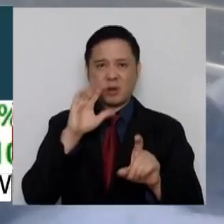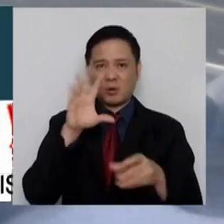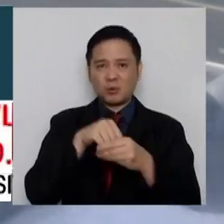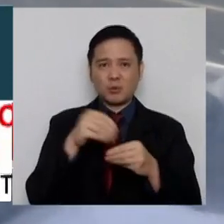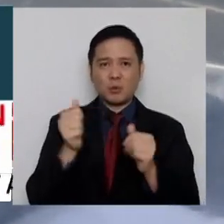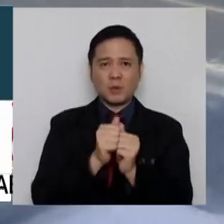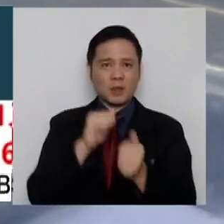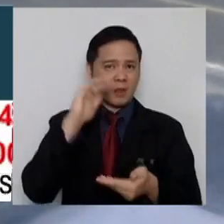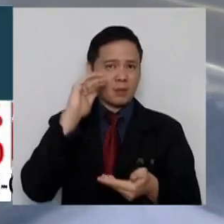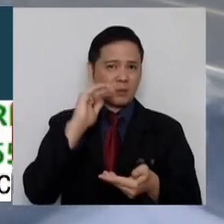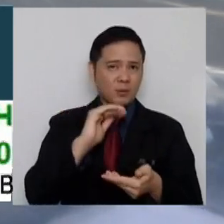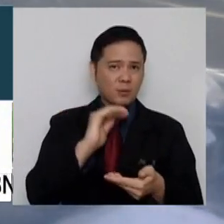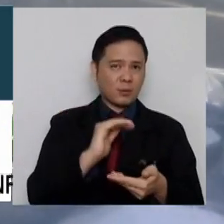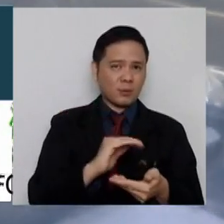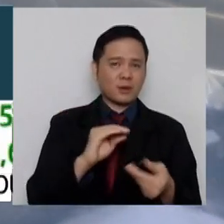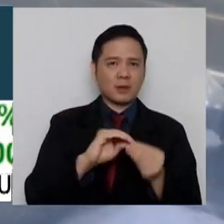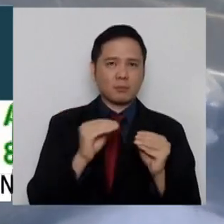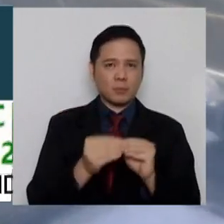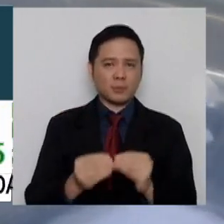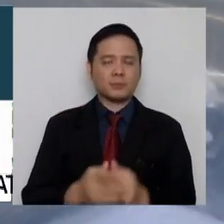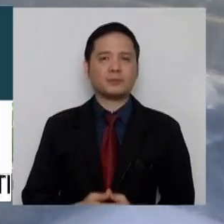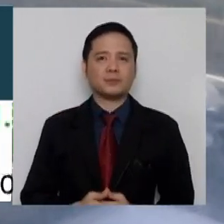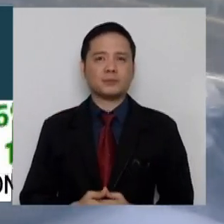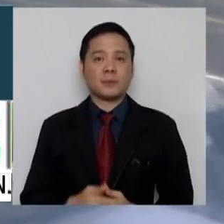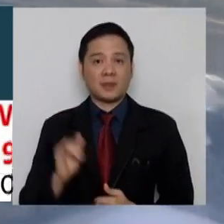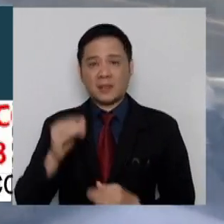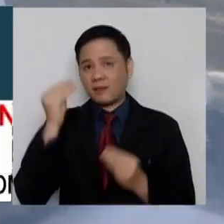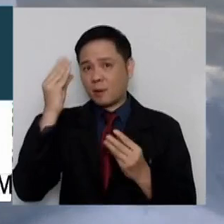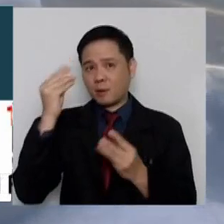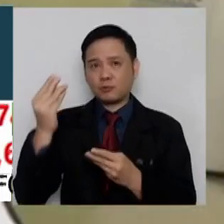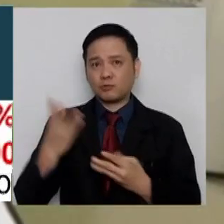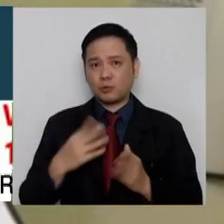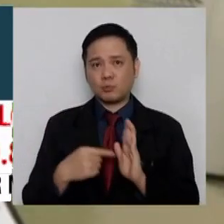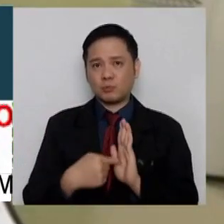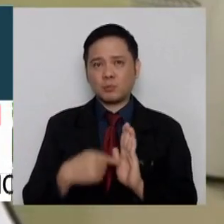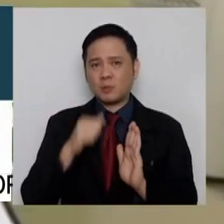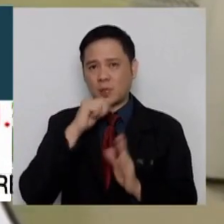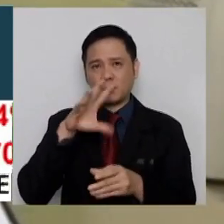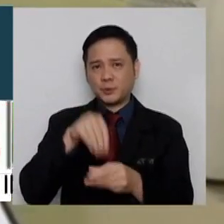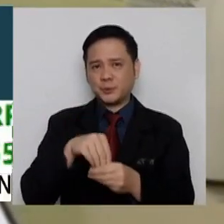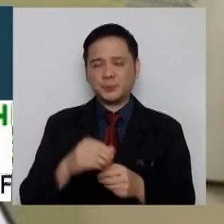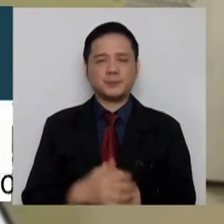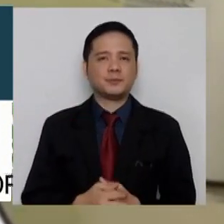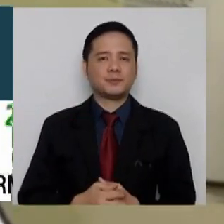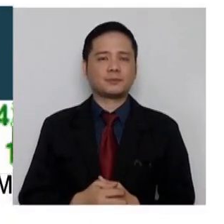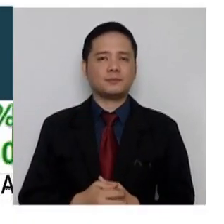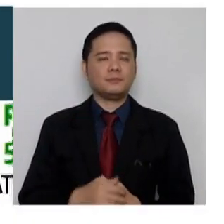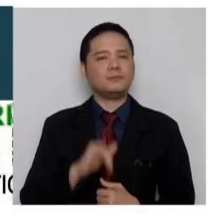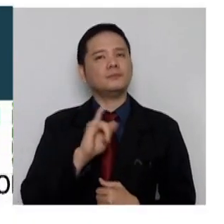their in the data that they are presenting to us now. Carmina. Right. And